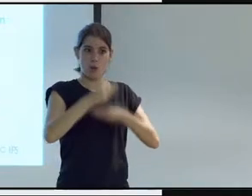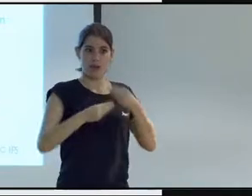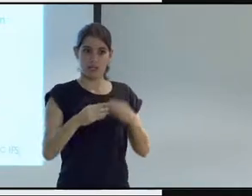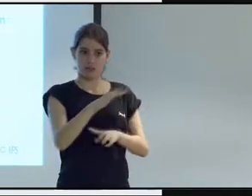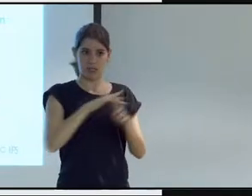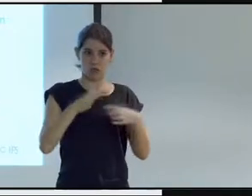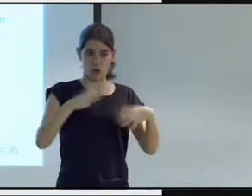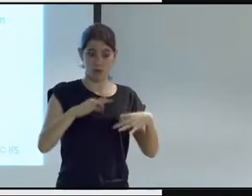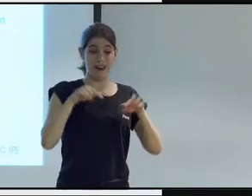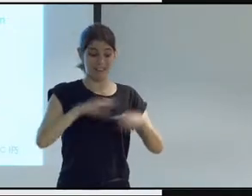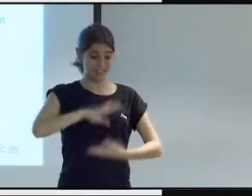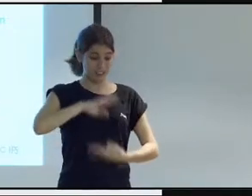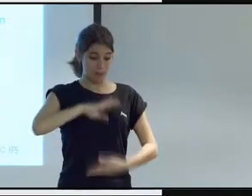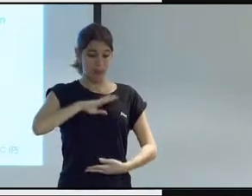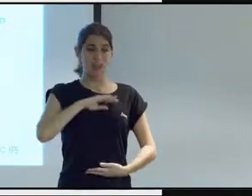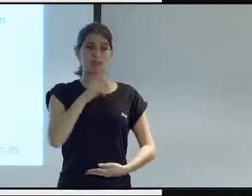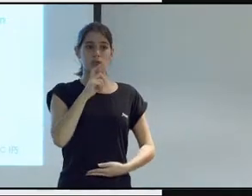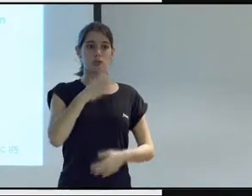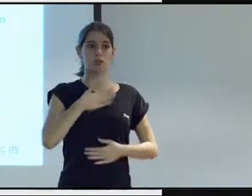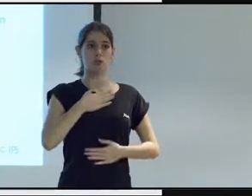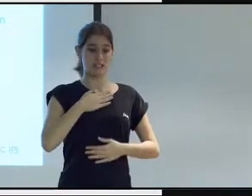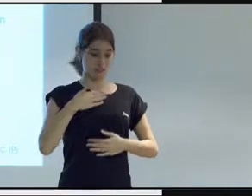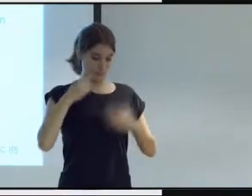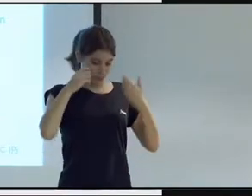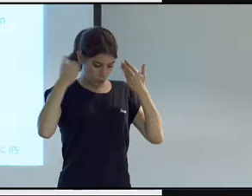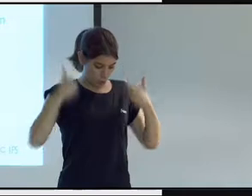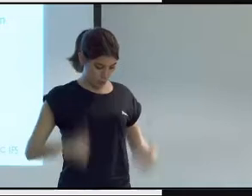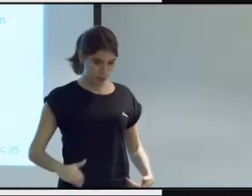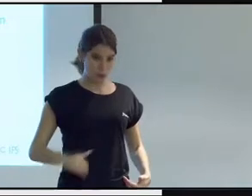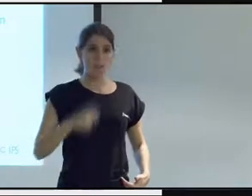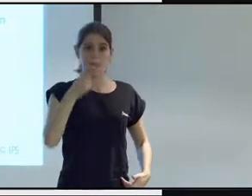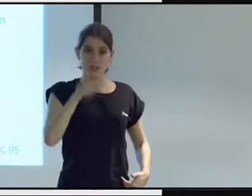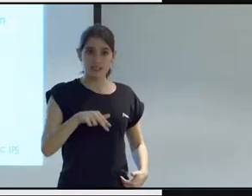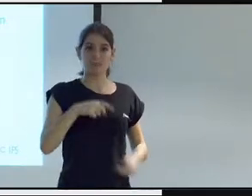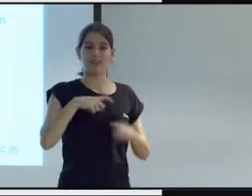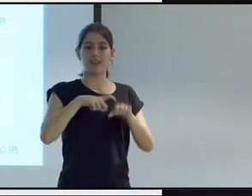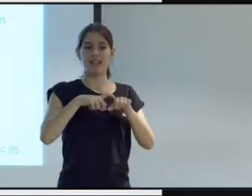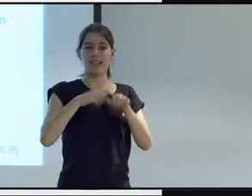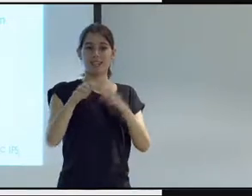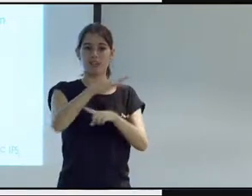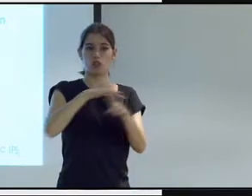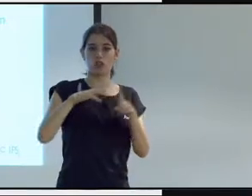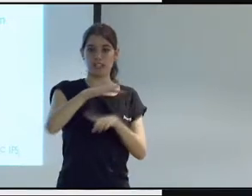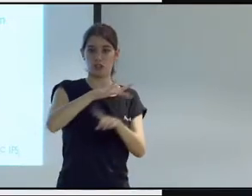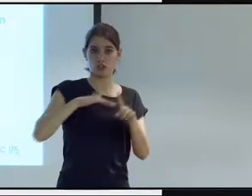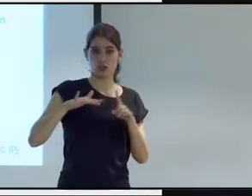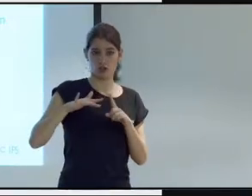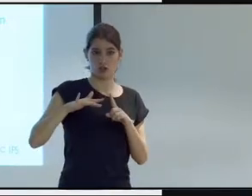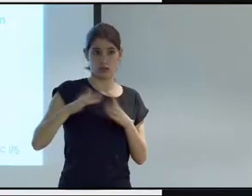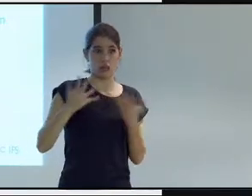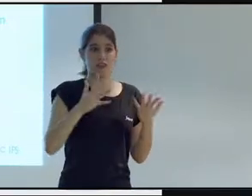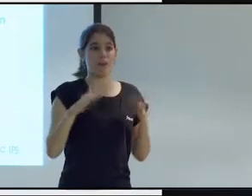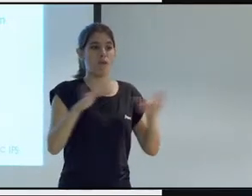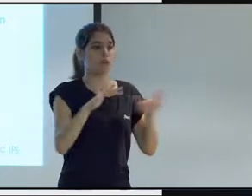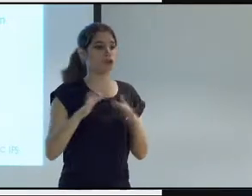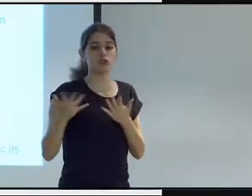in a dynamic relationship with one's surroundings in a given sociocultural context here, in